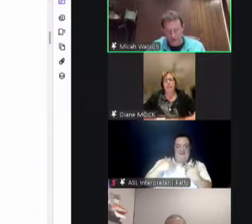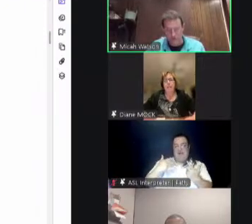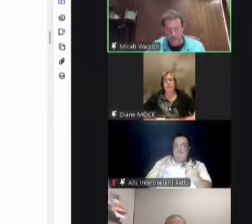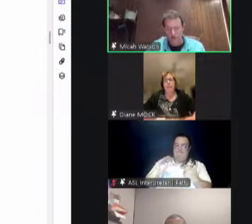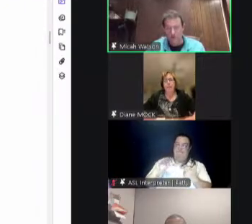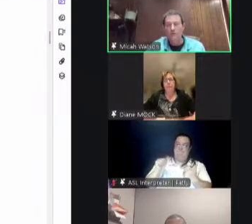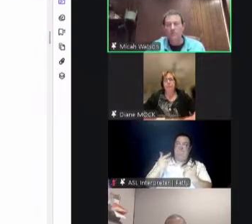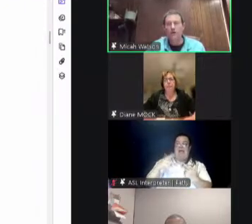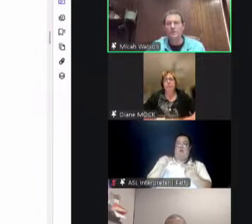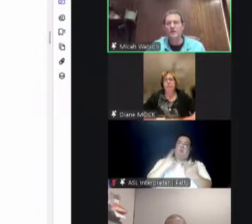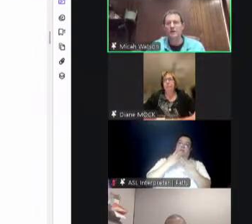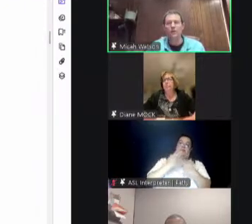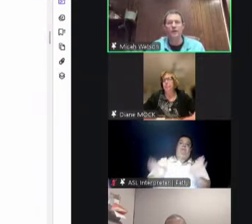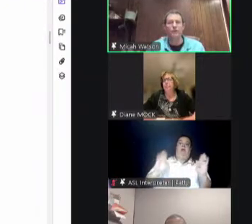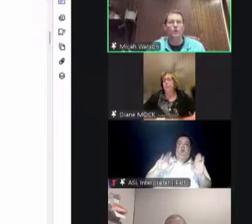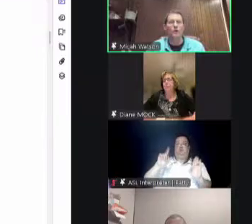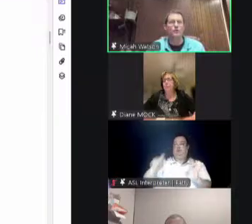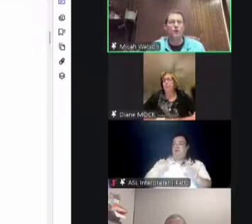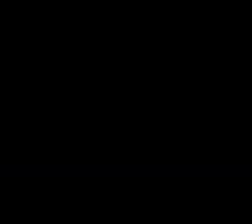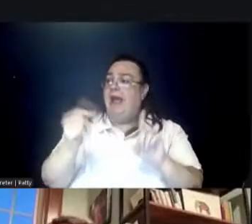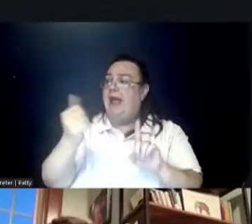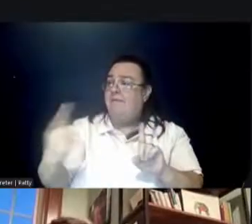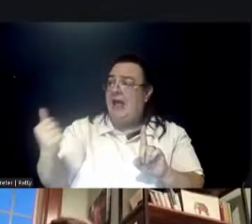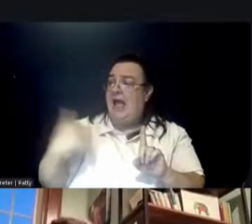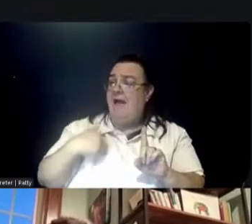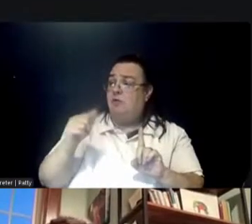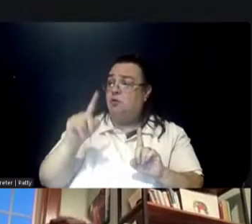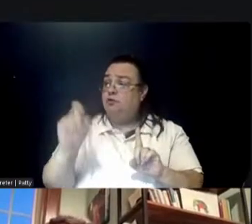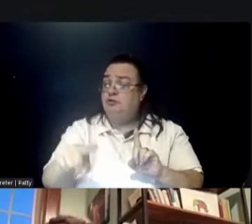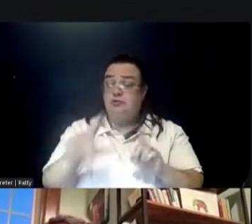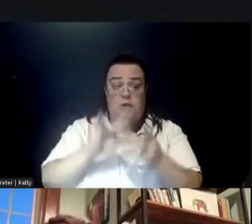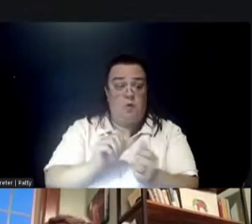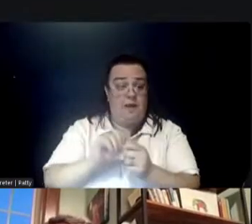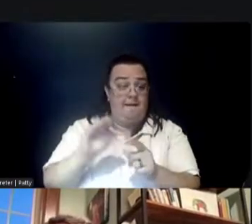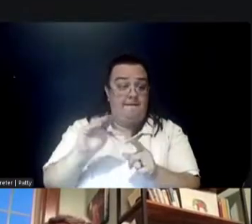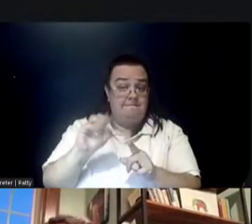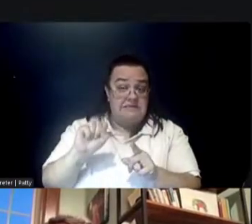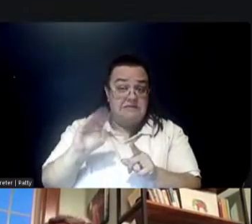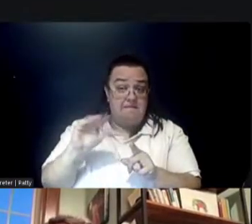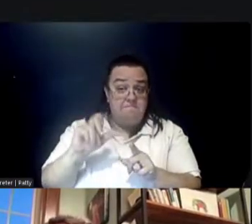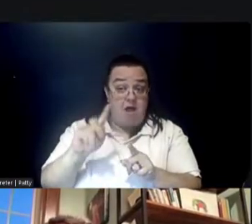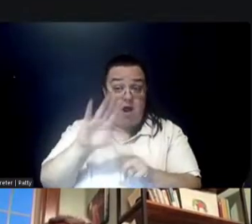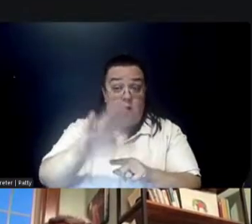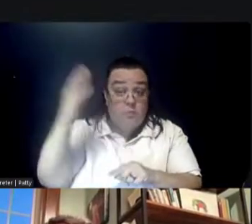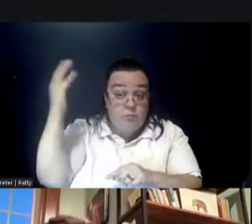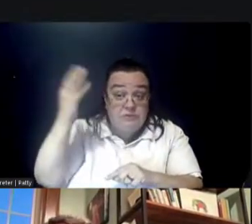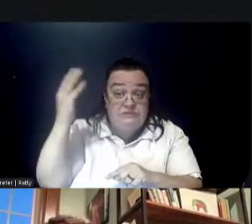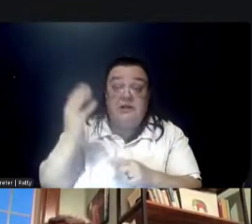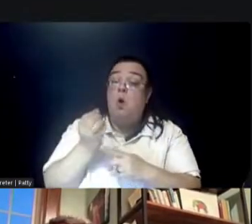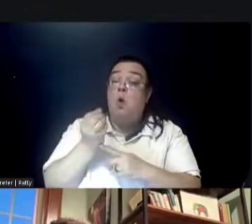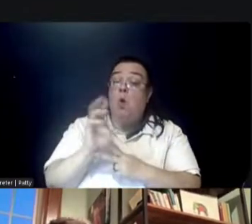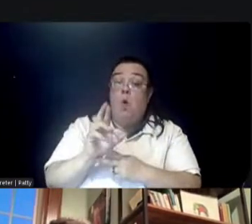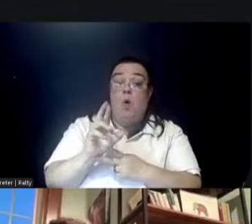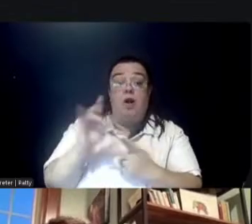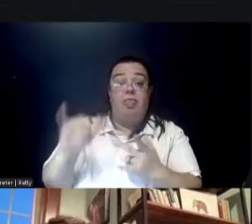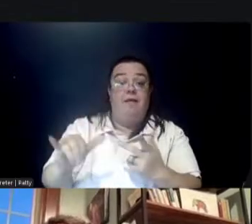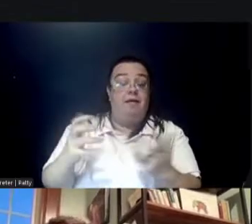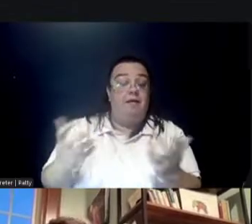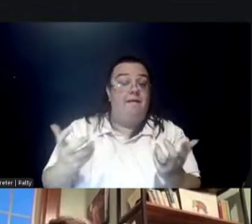question, but does anybody else have a question on Ms. Mock's presentation or the